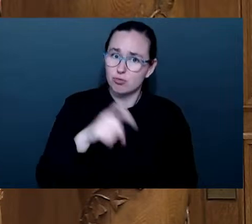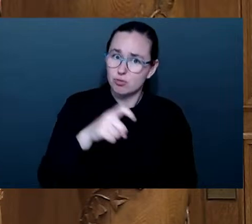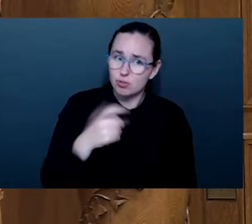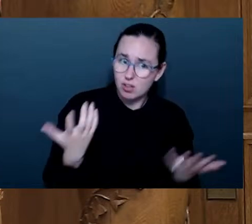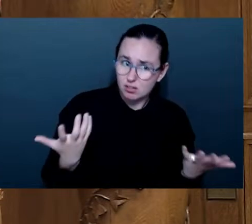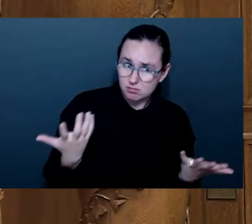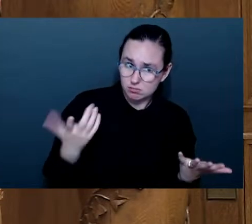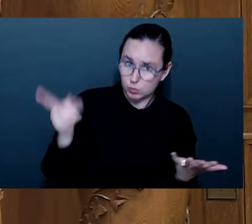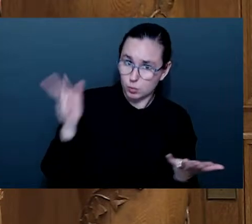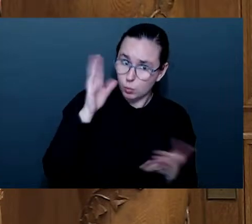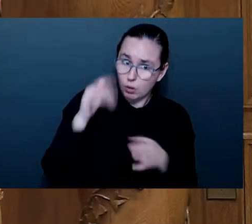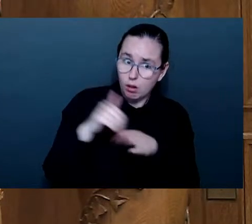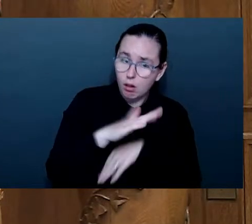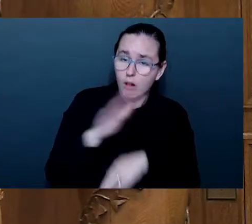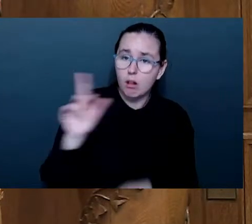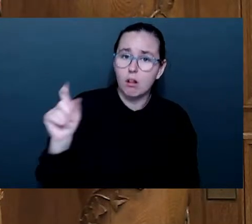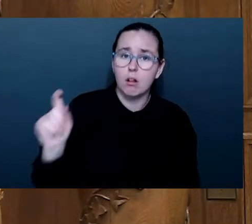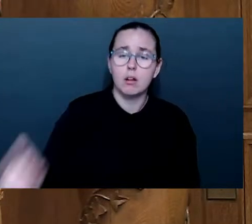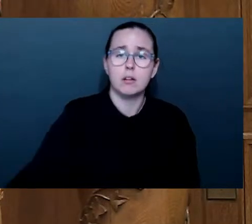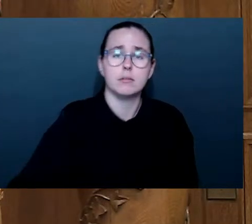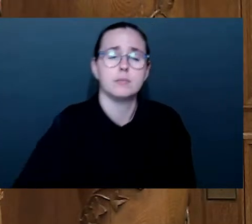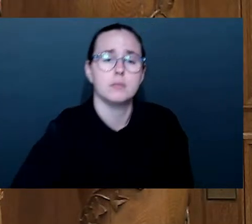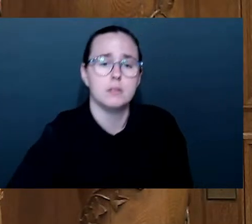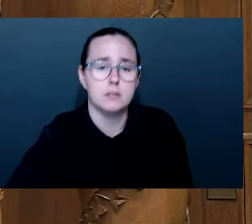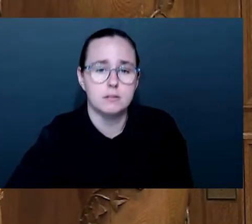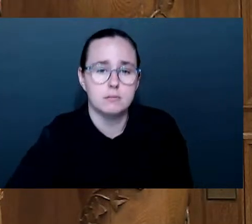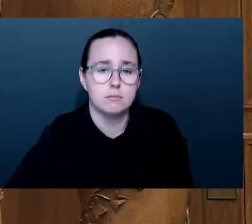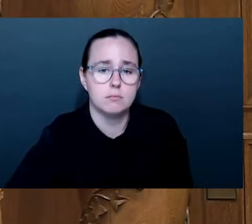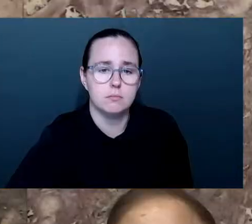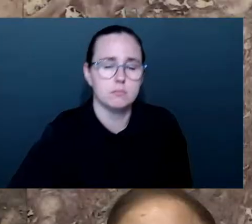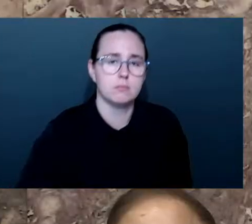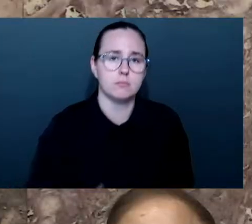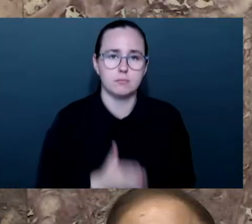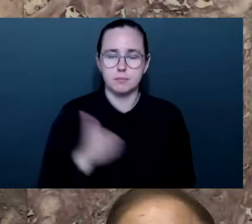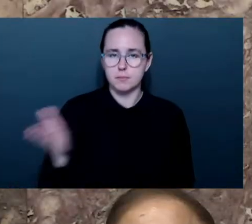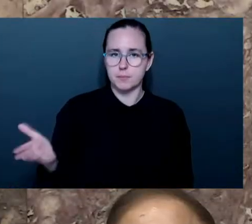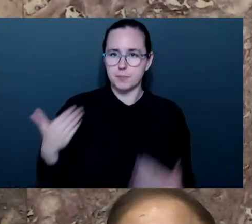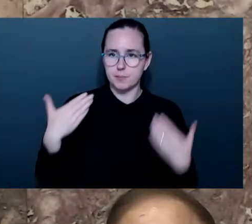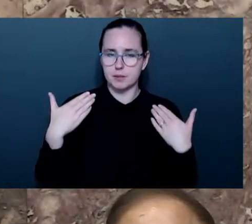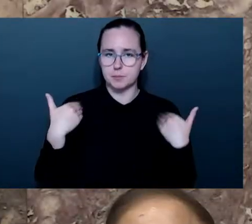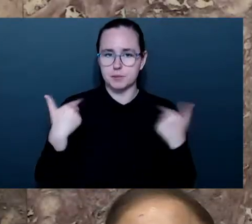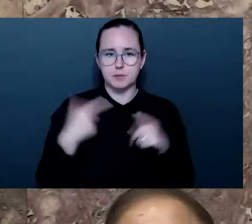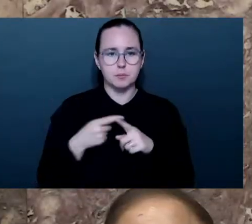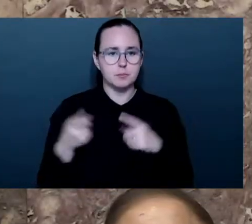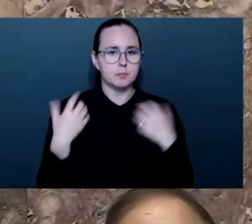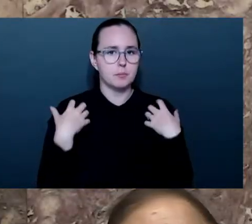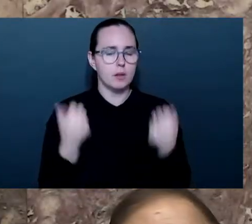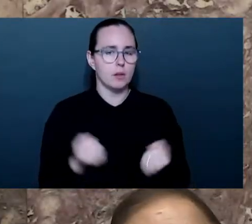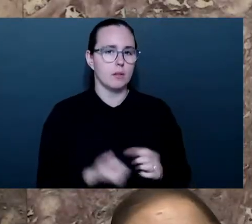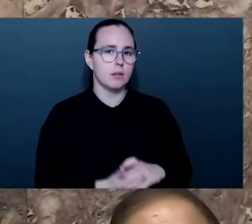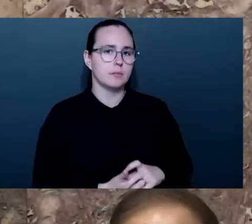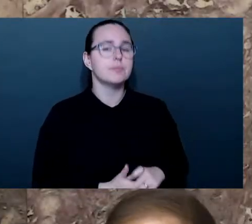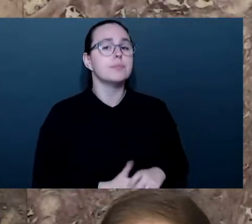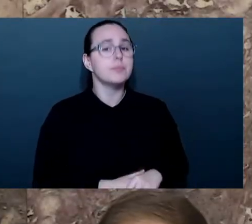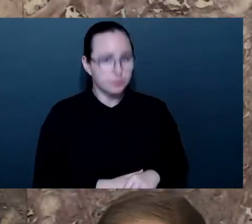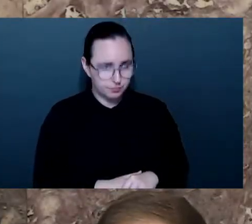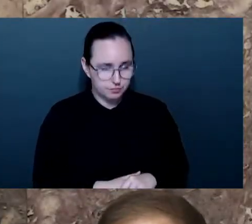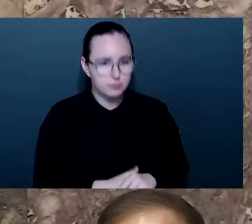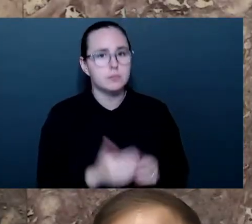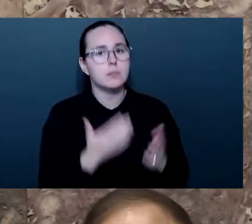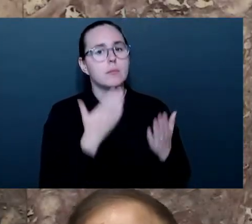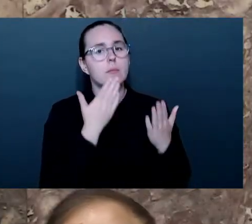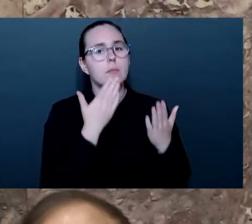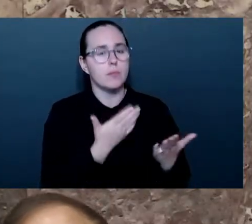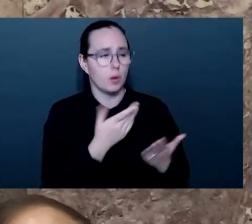Minister of Health. Thank you so much, Honourable Speaker. Thank you to the member for raising the incredibly important subject of safety in